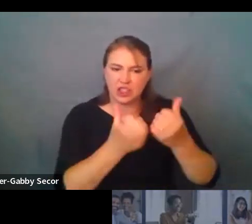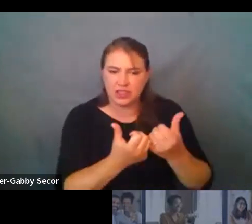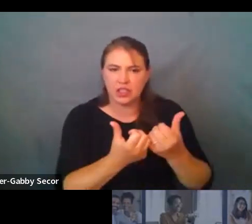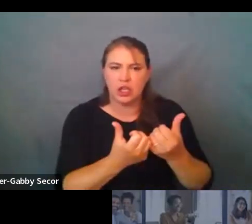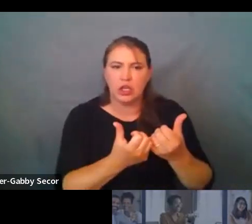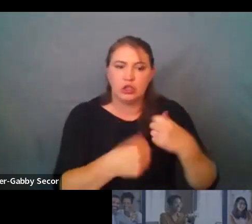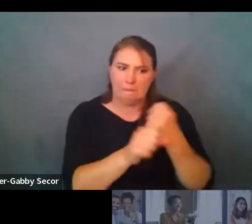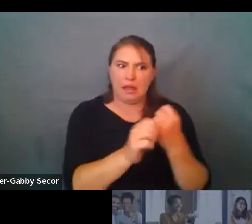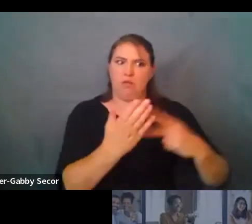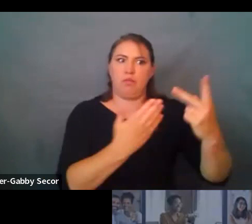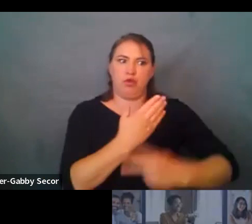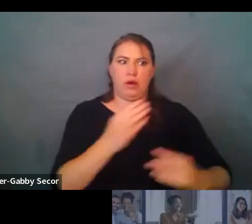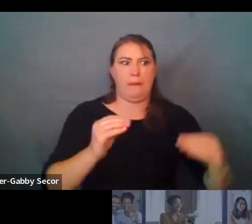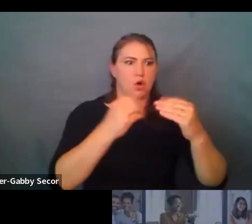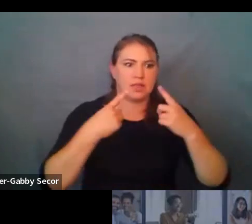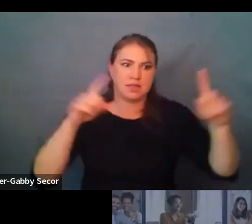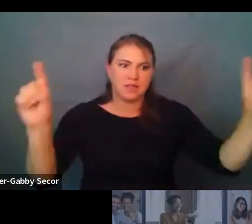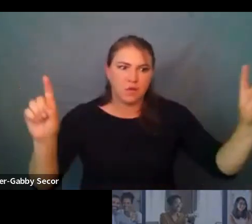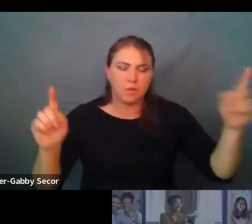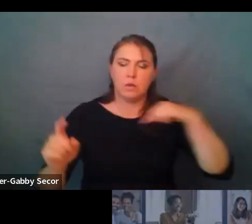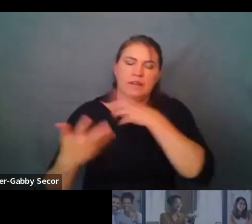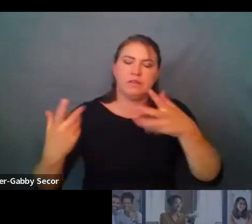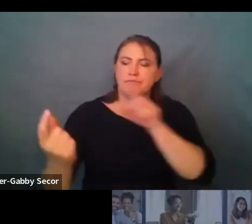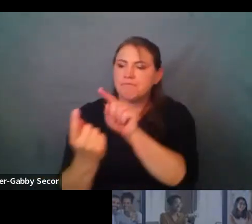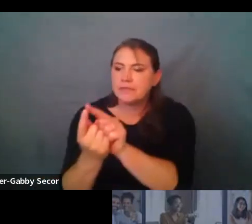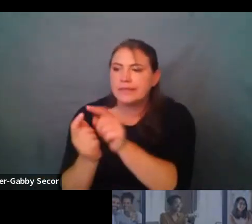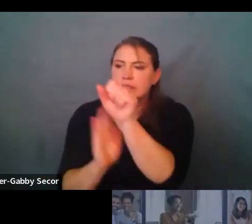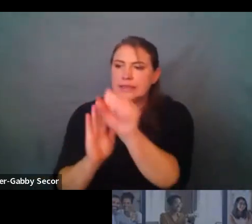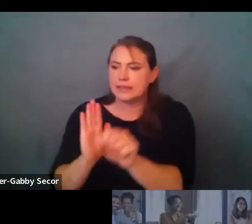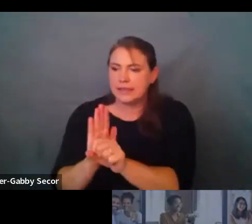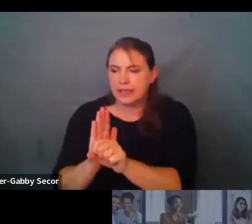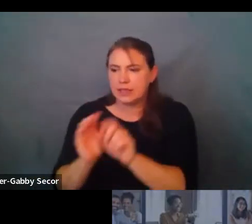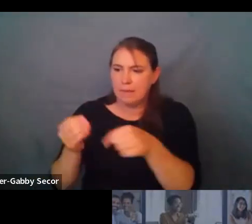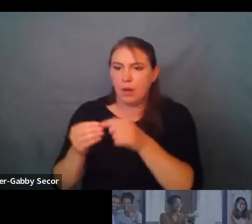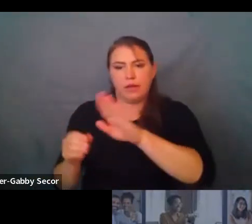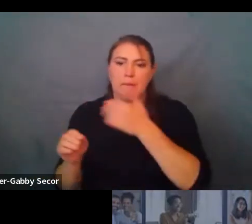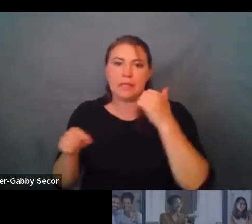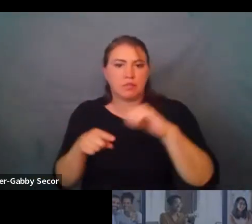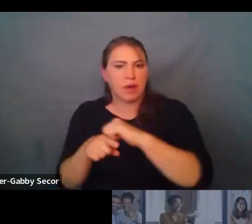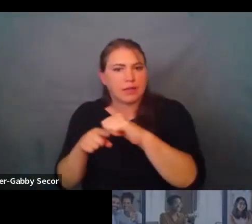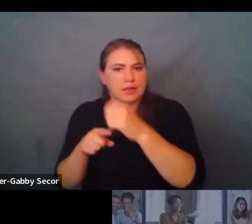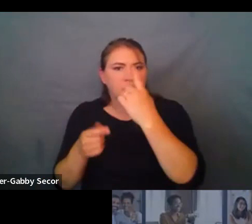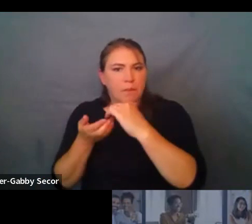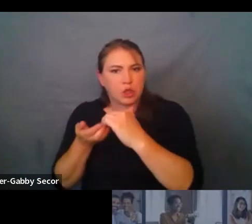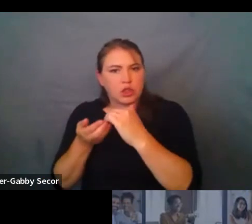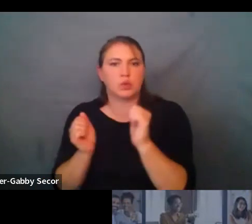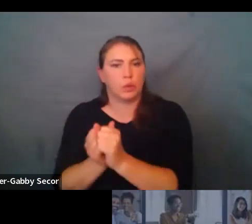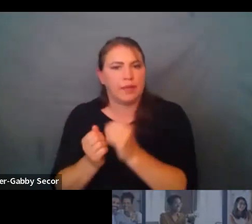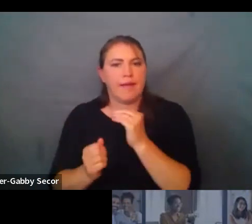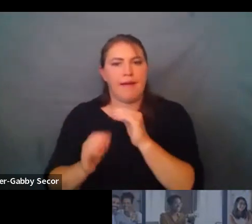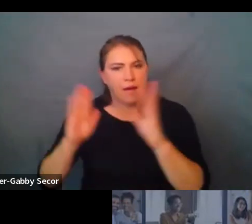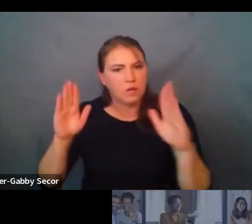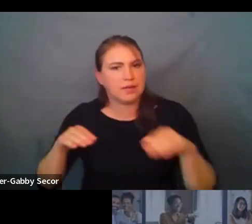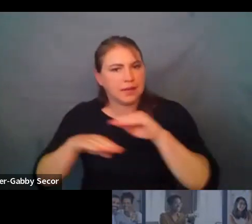succeed. We've talk to states about their best practices for partnering with housing counselors in their programs and have